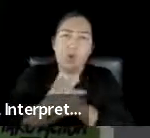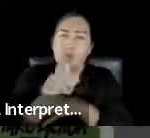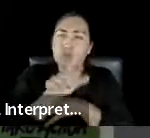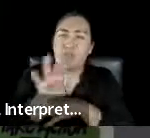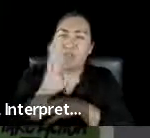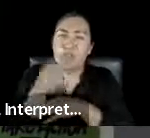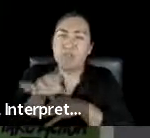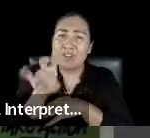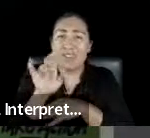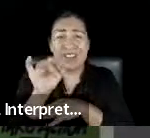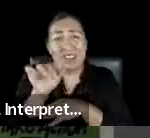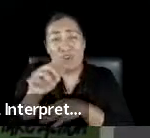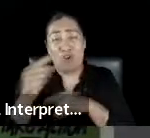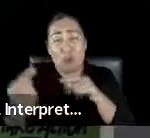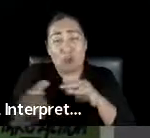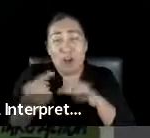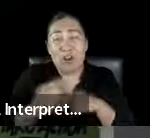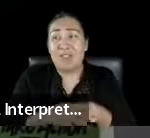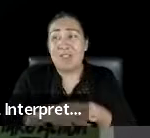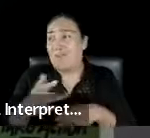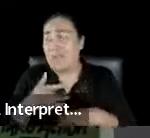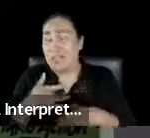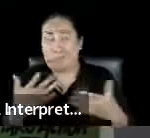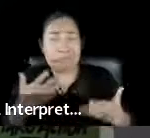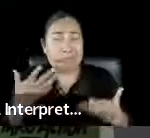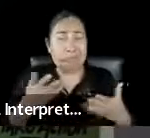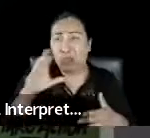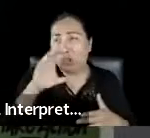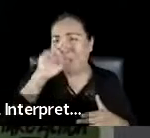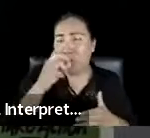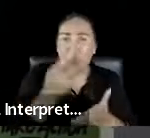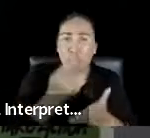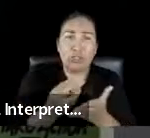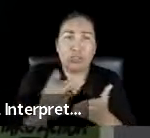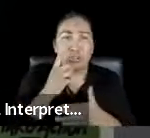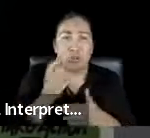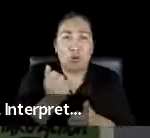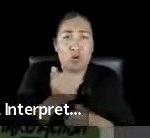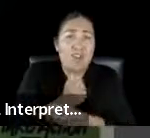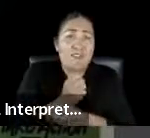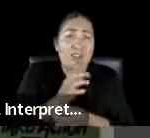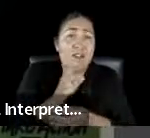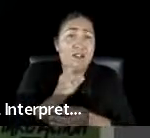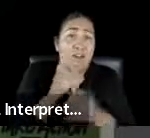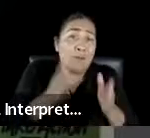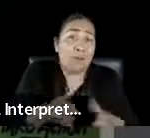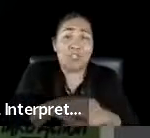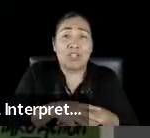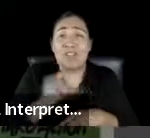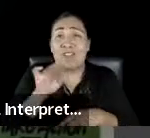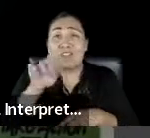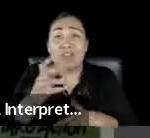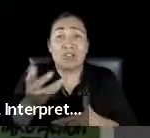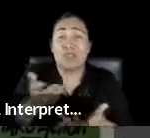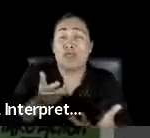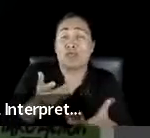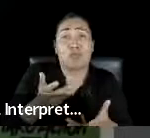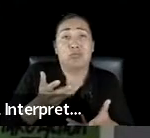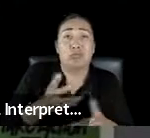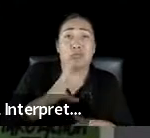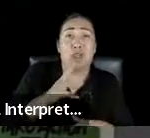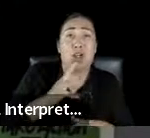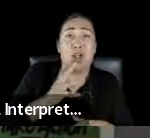you're struggling, if you are looking for resources for a loved one, if you just need to talk, if emotions came to the surface tonight and you just need somebody to hold space for